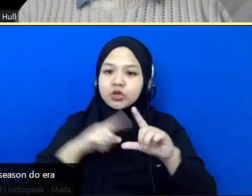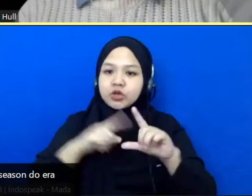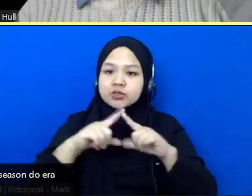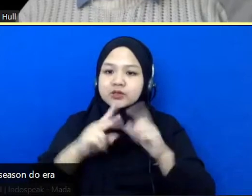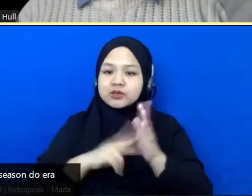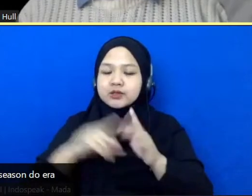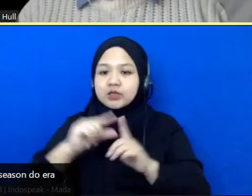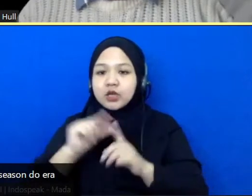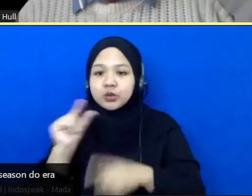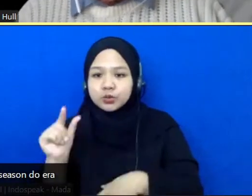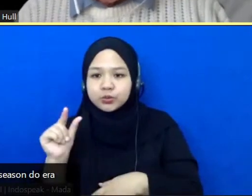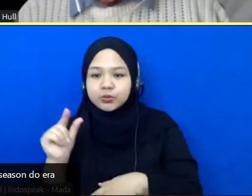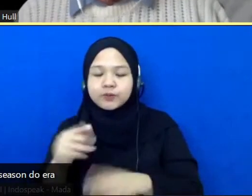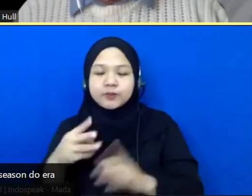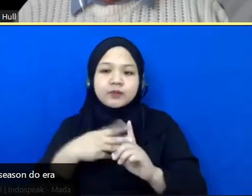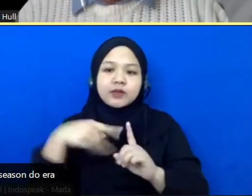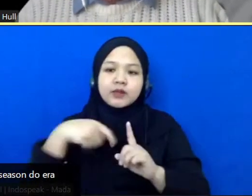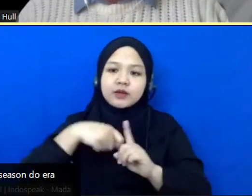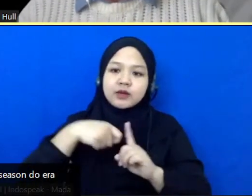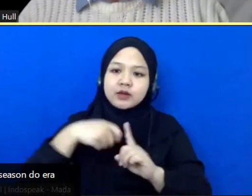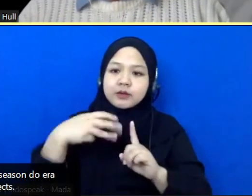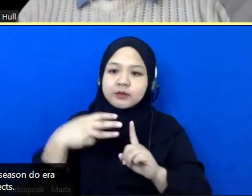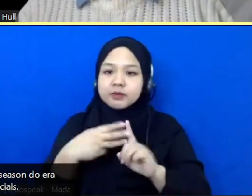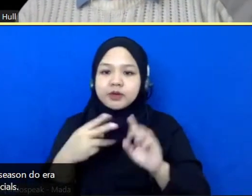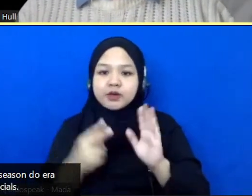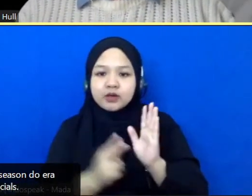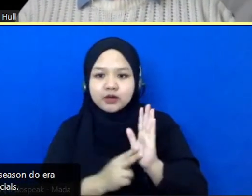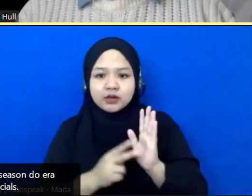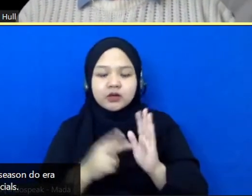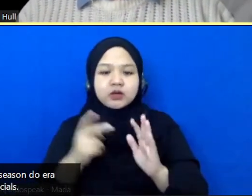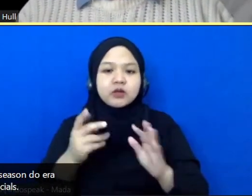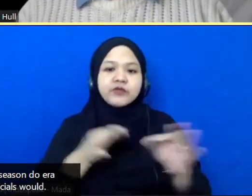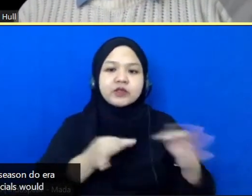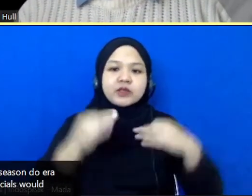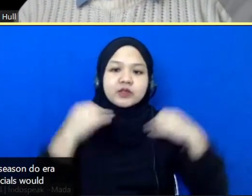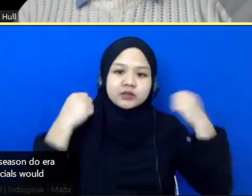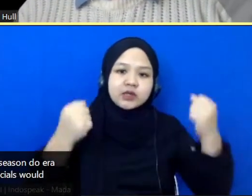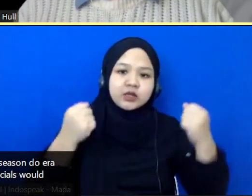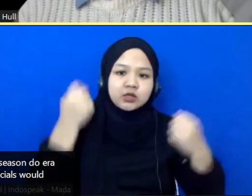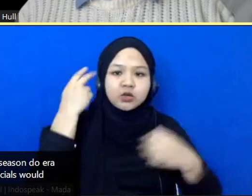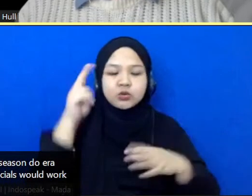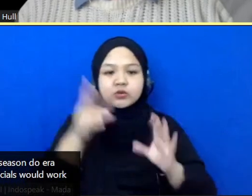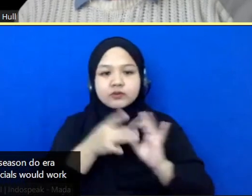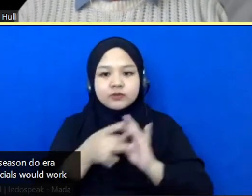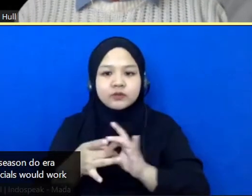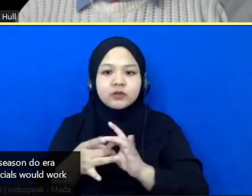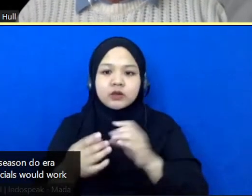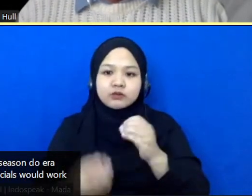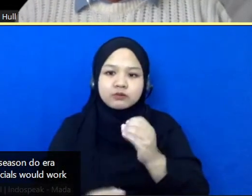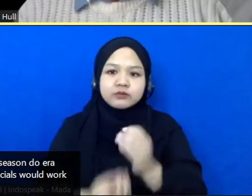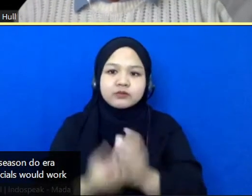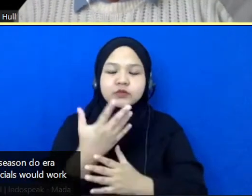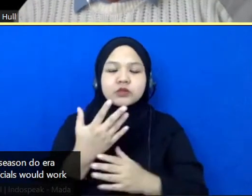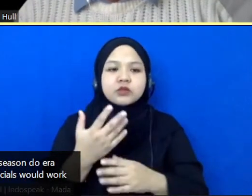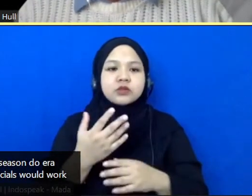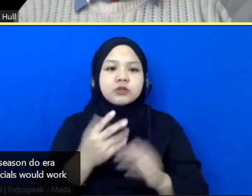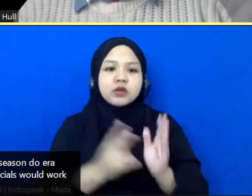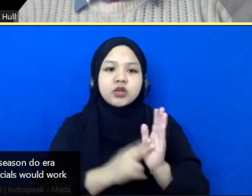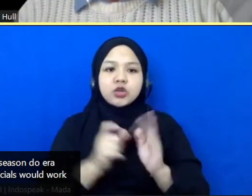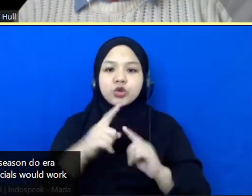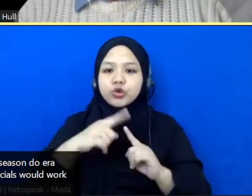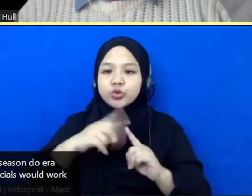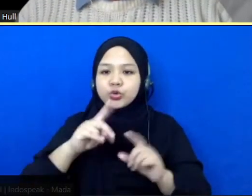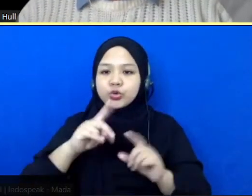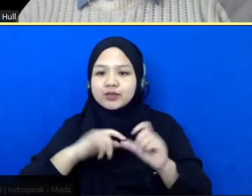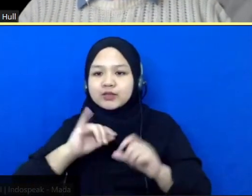BKKBN officials with health officials would work to improve nutrition.